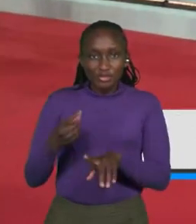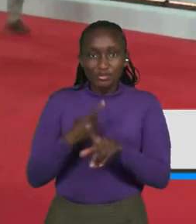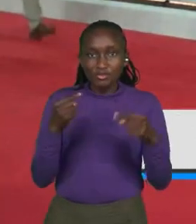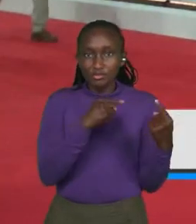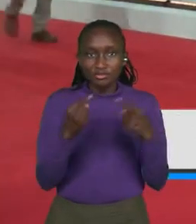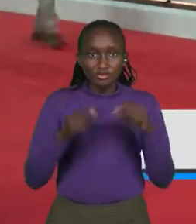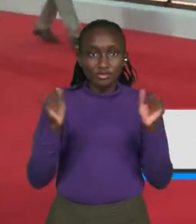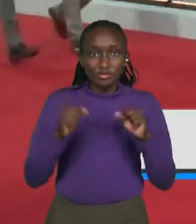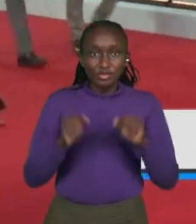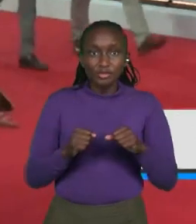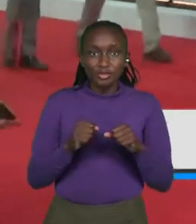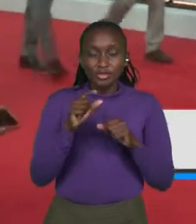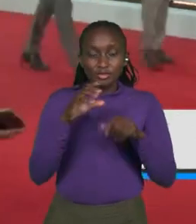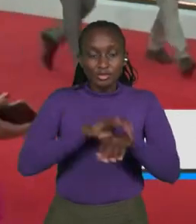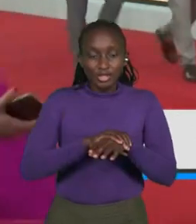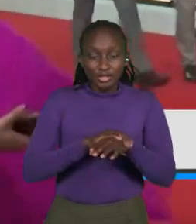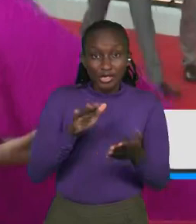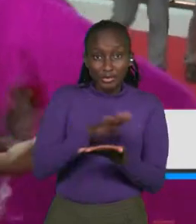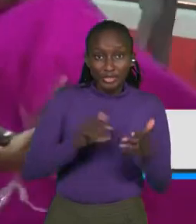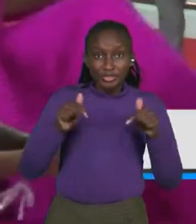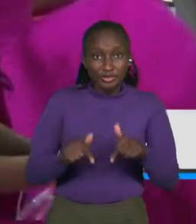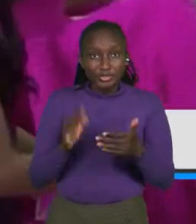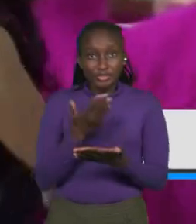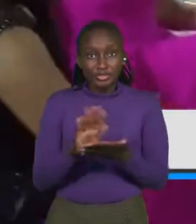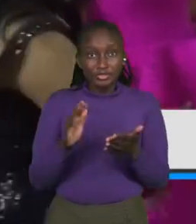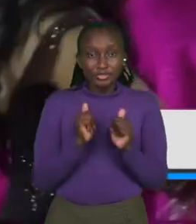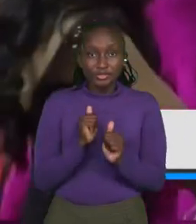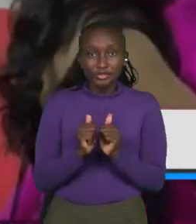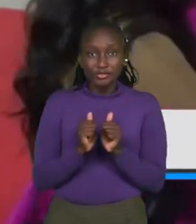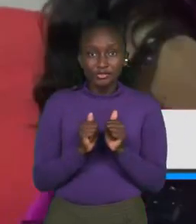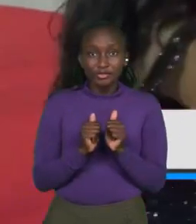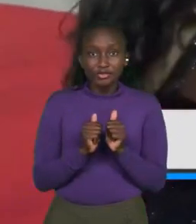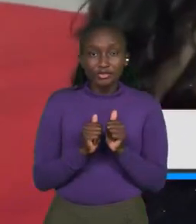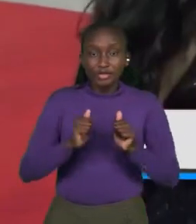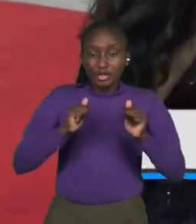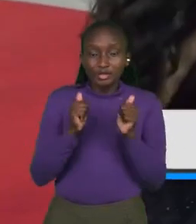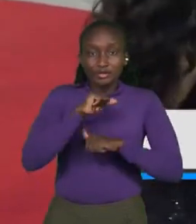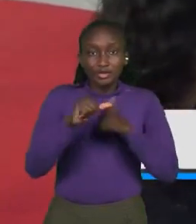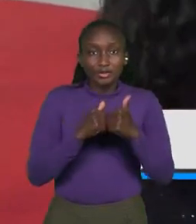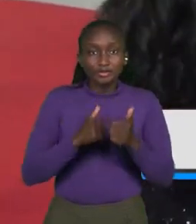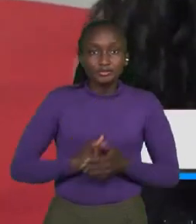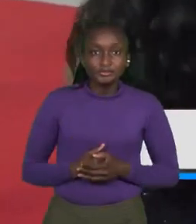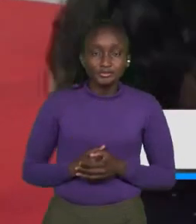will be able to find a place here. And that is something we are honestly very happy about.